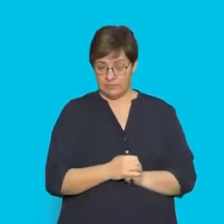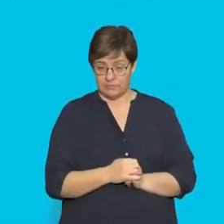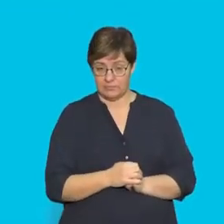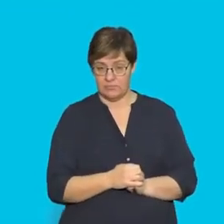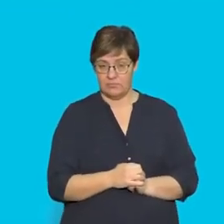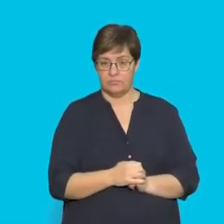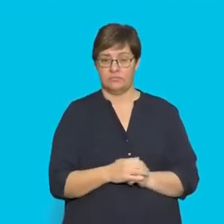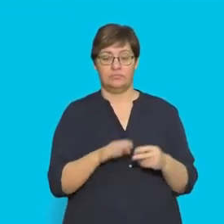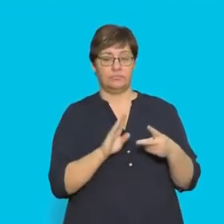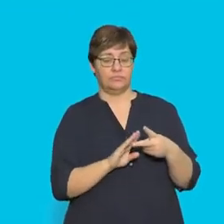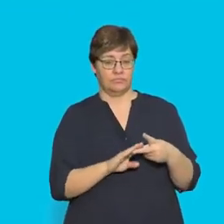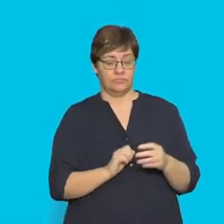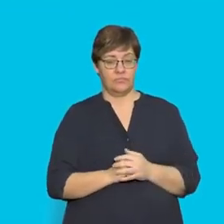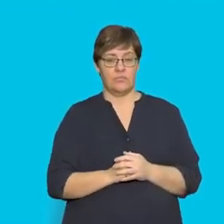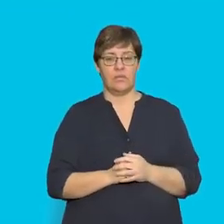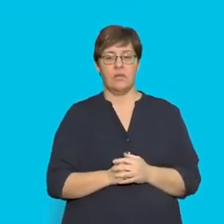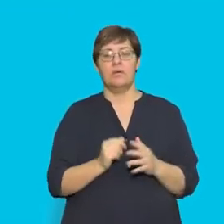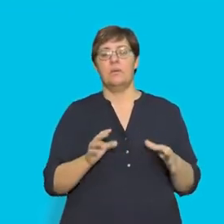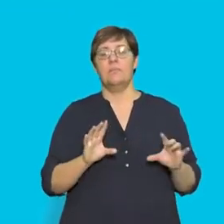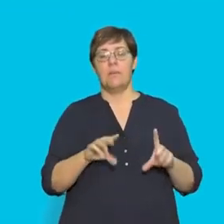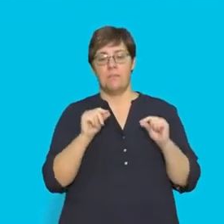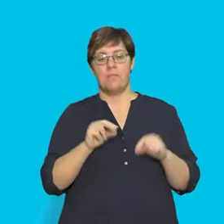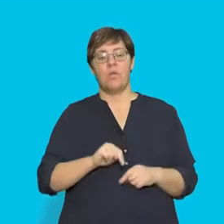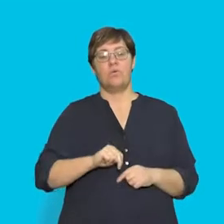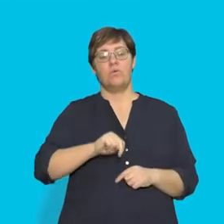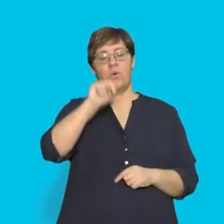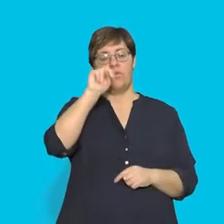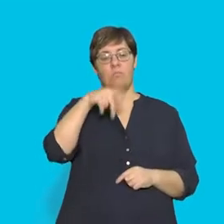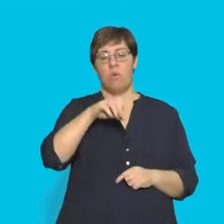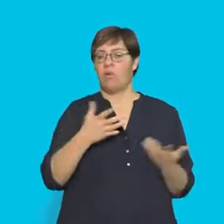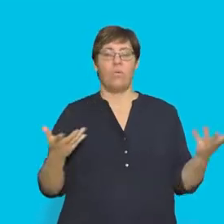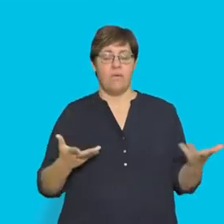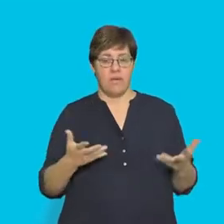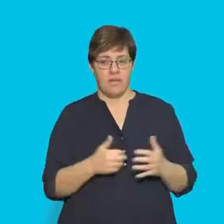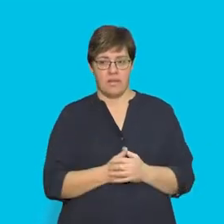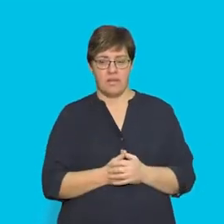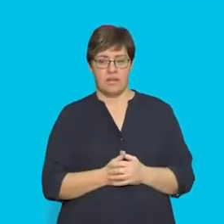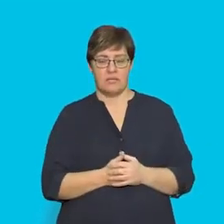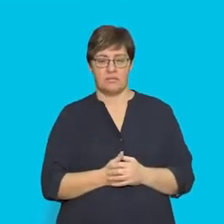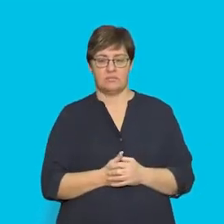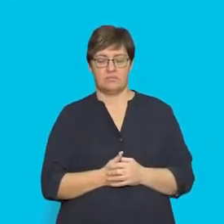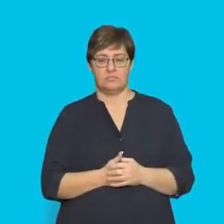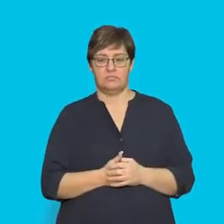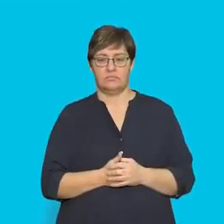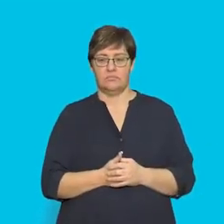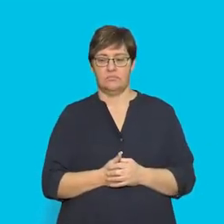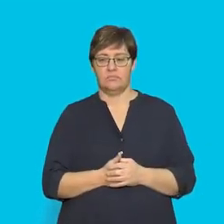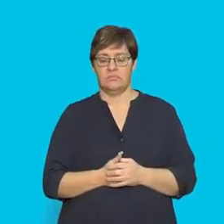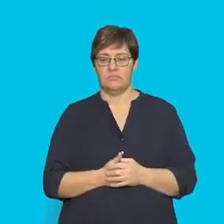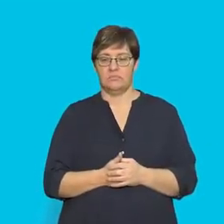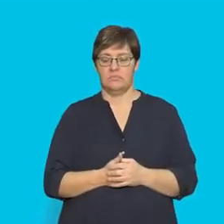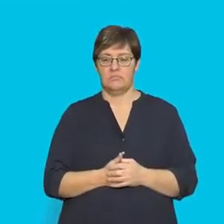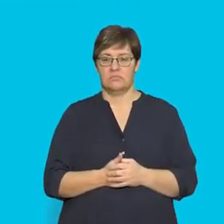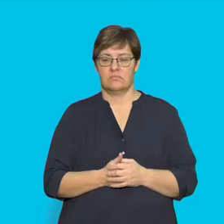Next question. It says, determine the north pole of the coil. So let me just quickly put those arrows